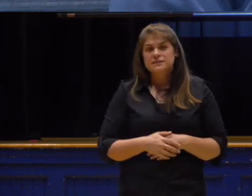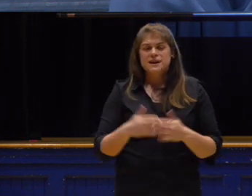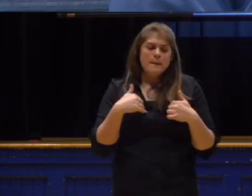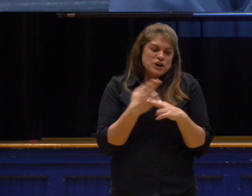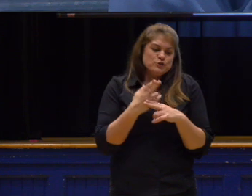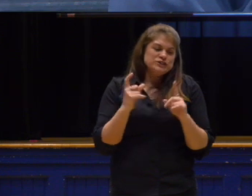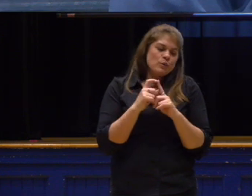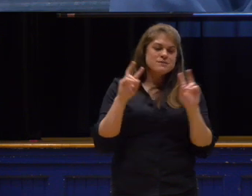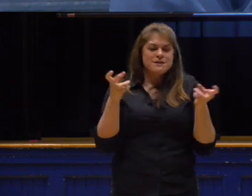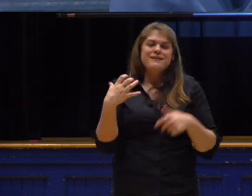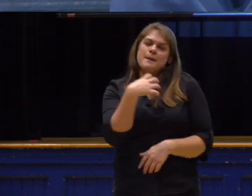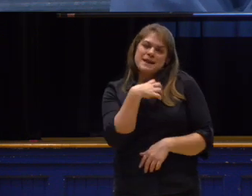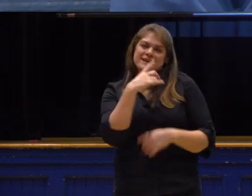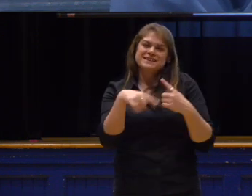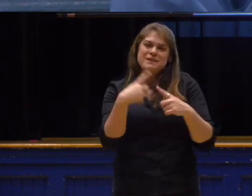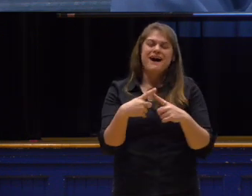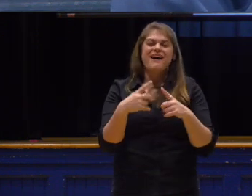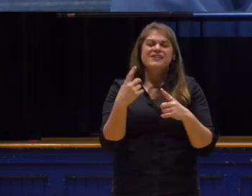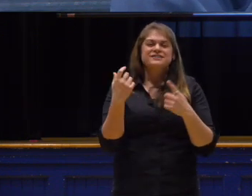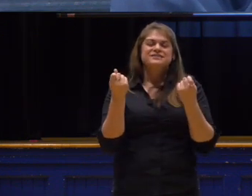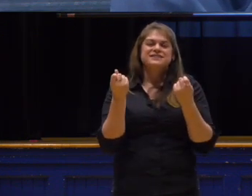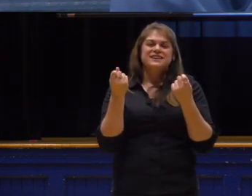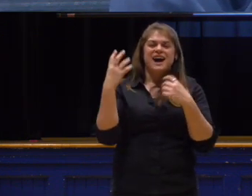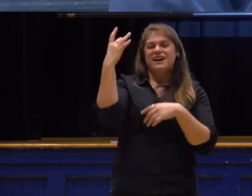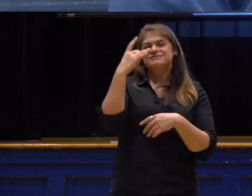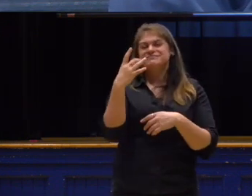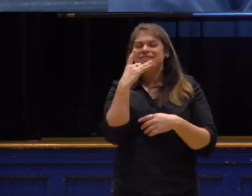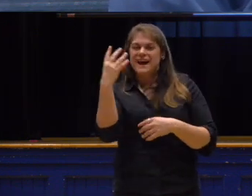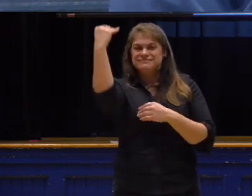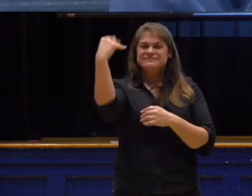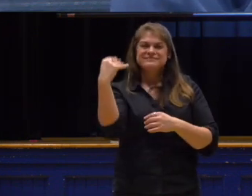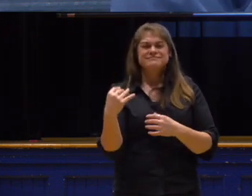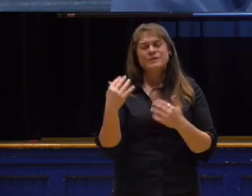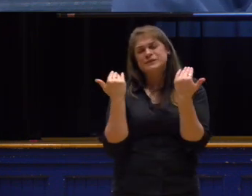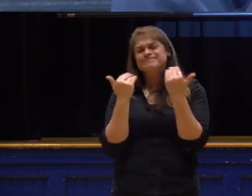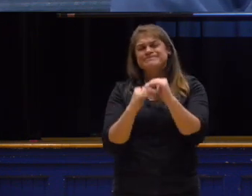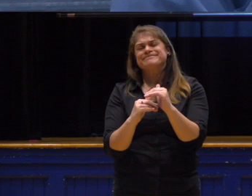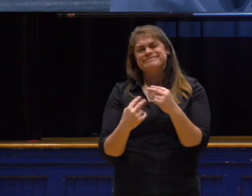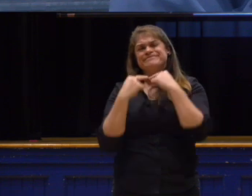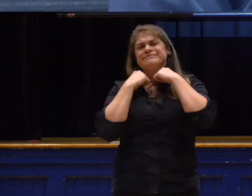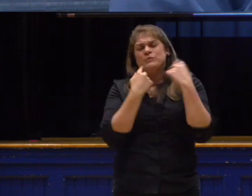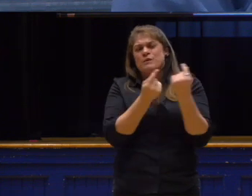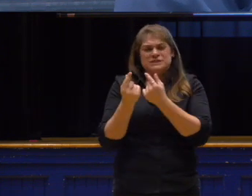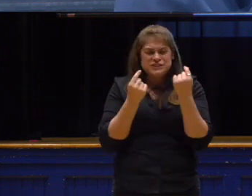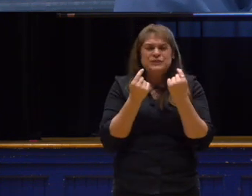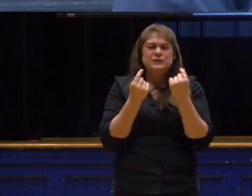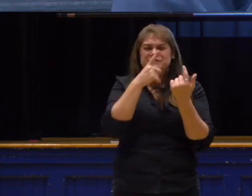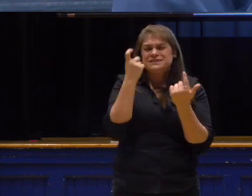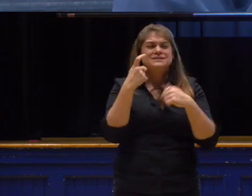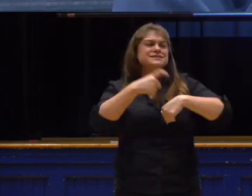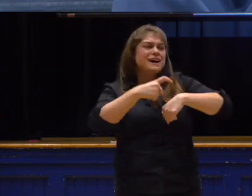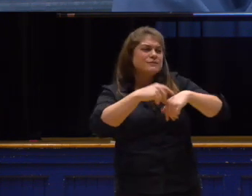word complaints about our traffic signals out there, and there's only so much that we can do with it based upon timing